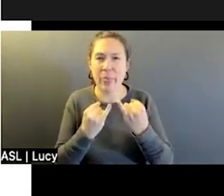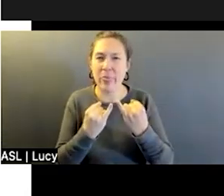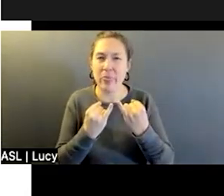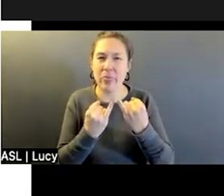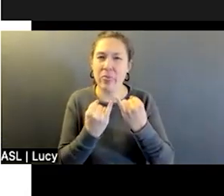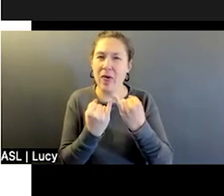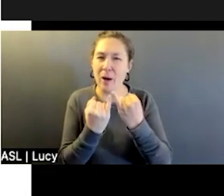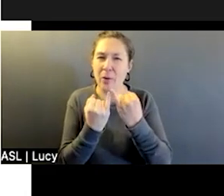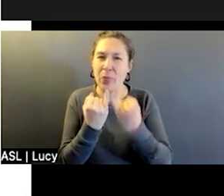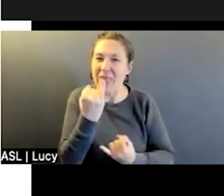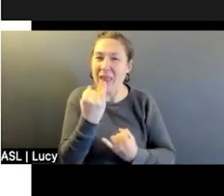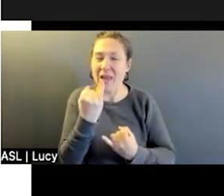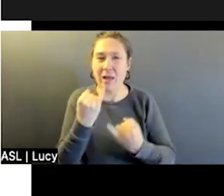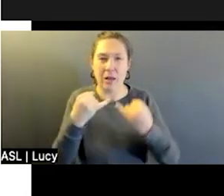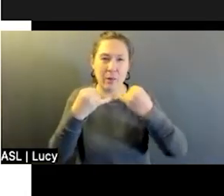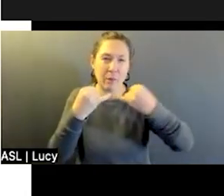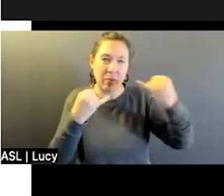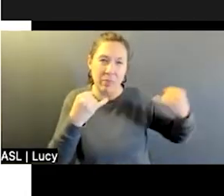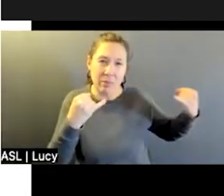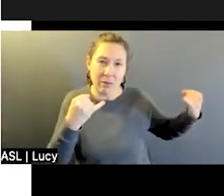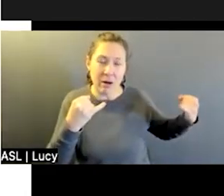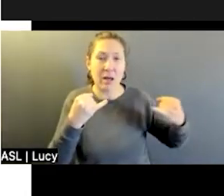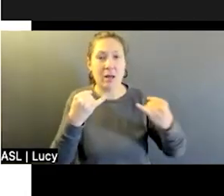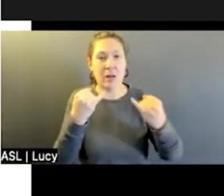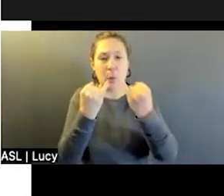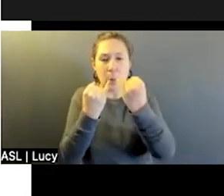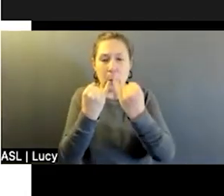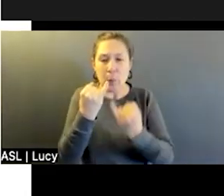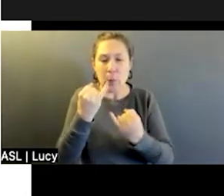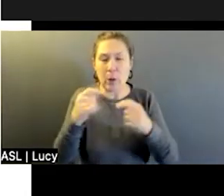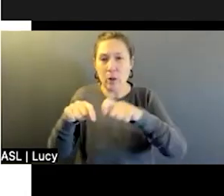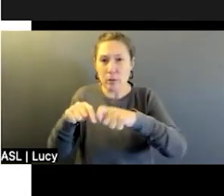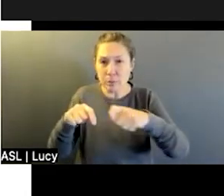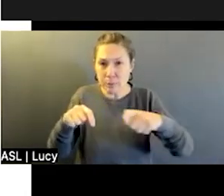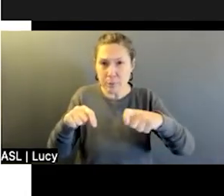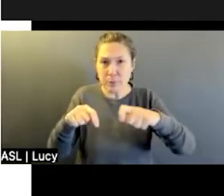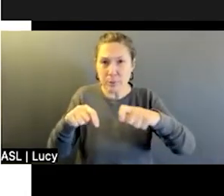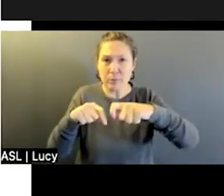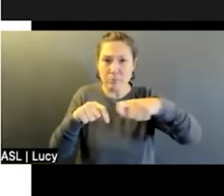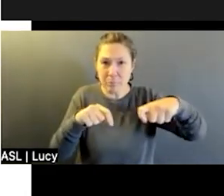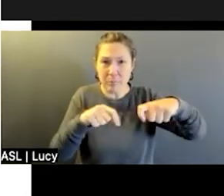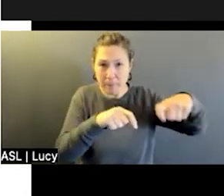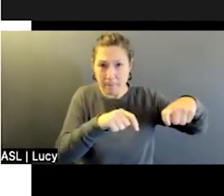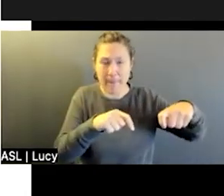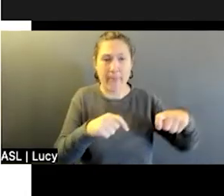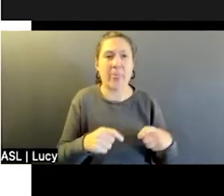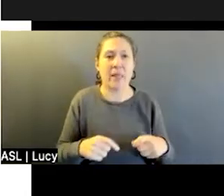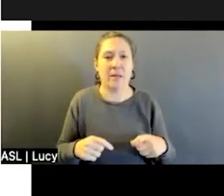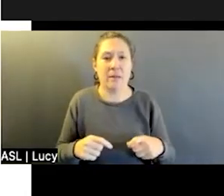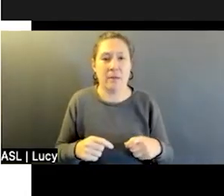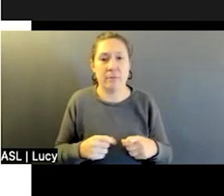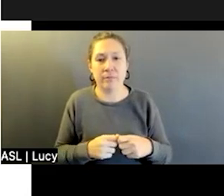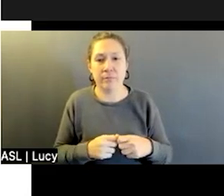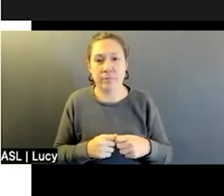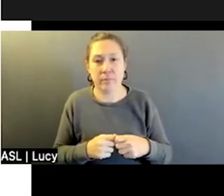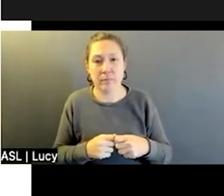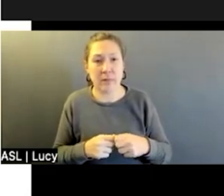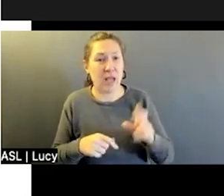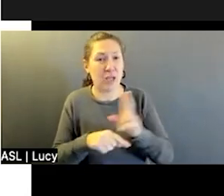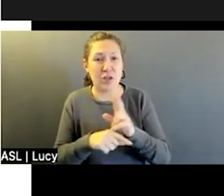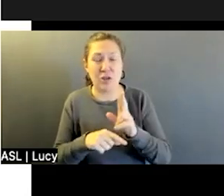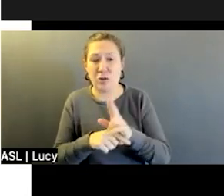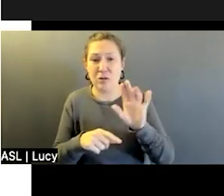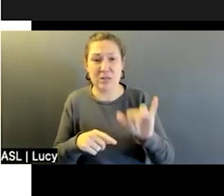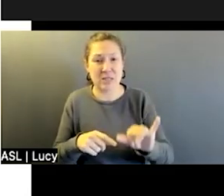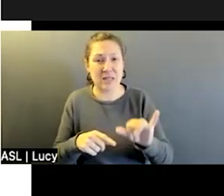silk thread through the holes in the heads or around the pins, just with the modern geoboard, which is